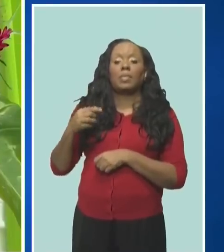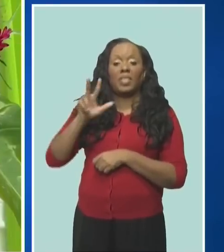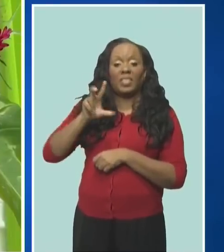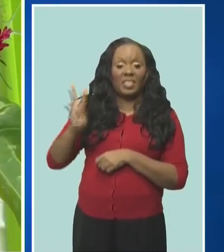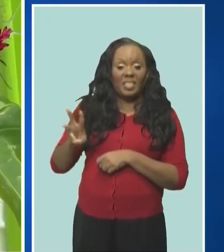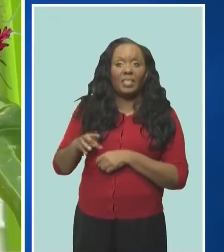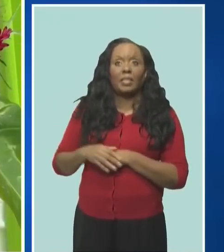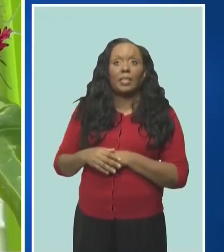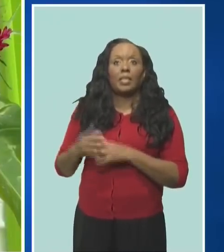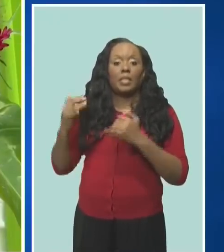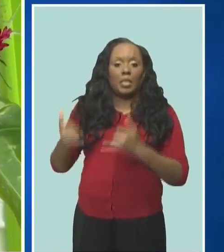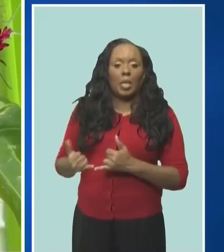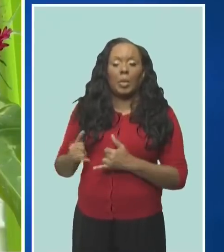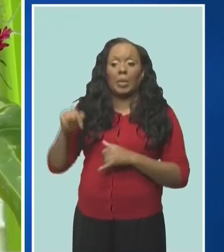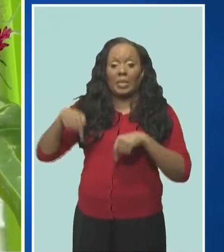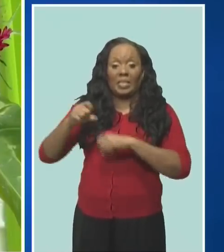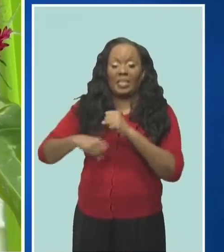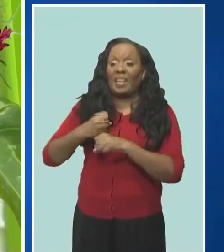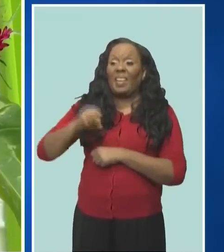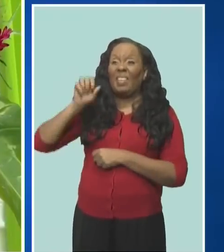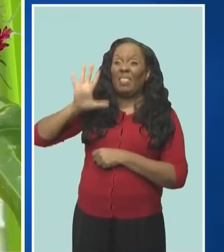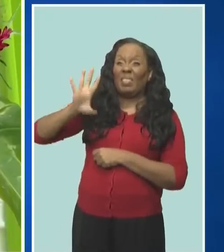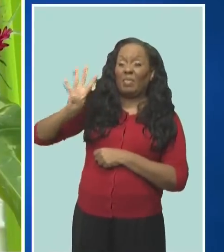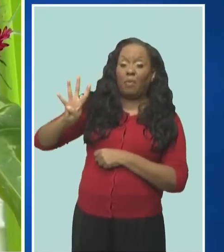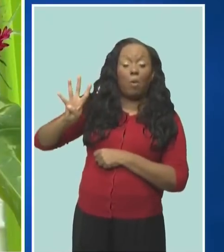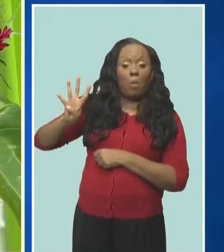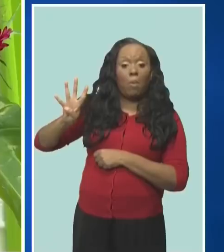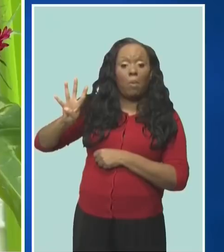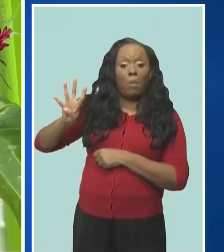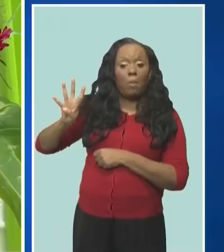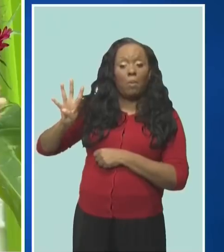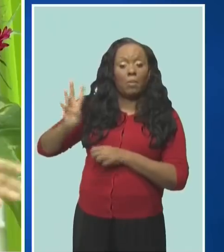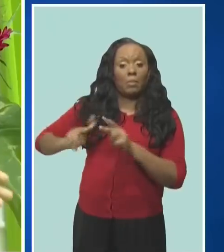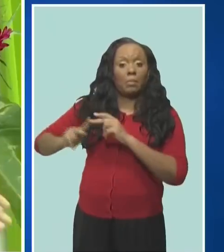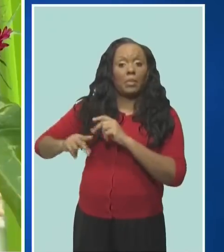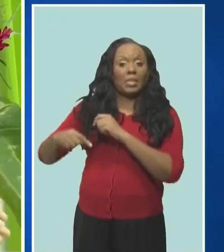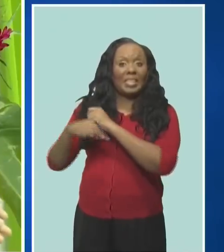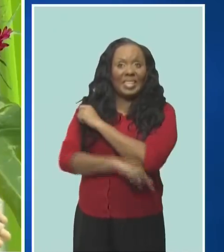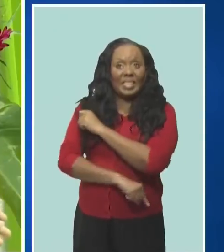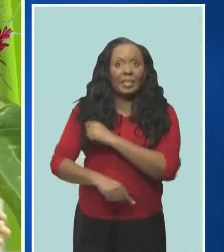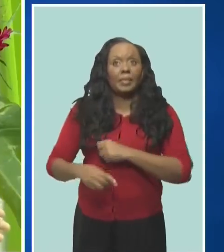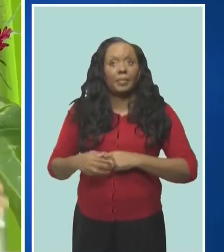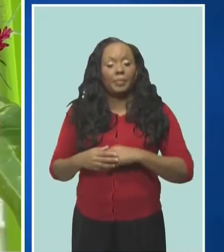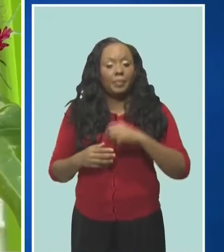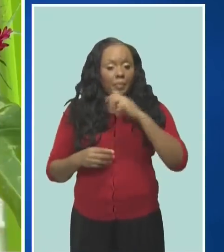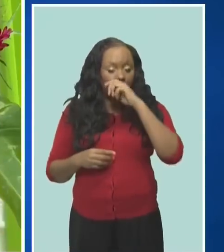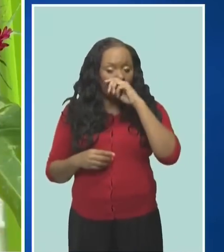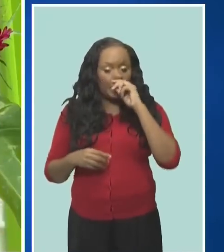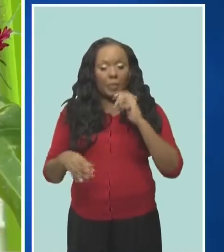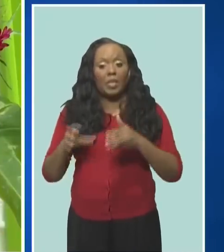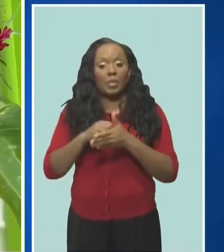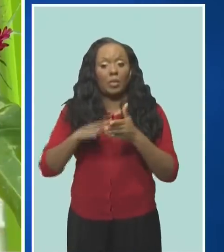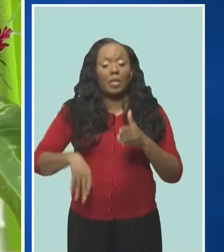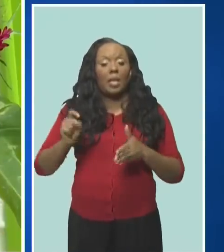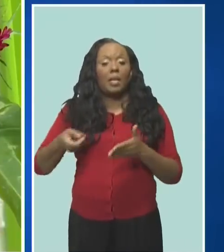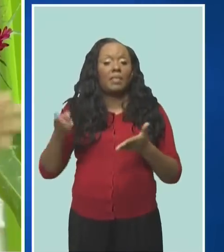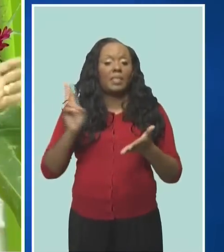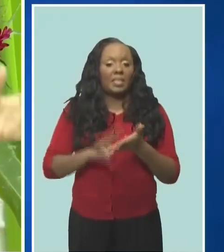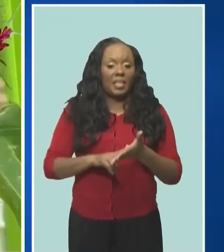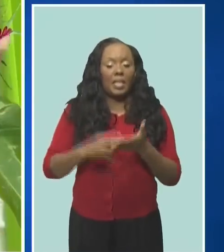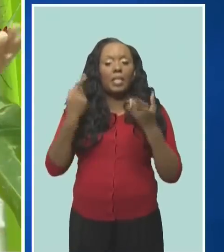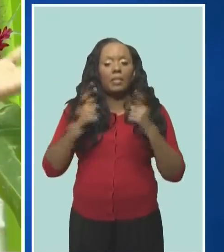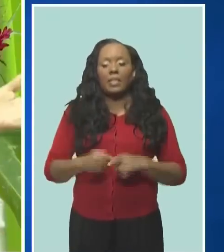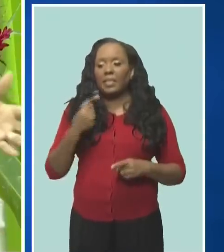a big increase. And candidates have to sign to agree, yes, this is what happened. So we're not just making it up.